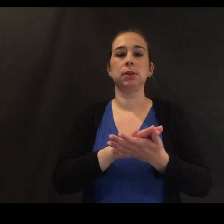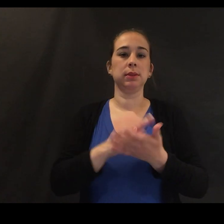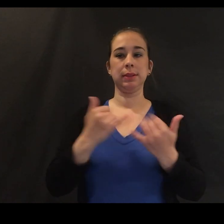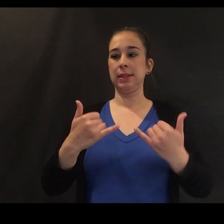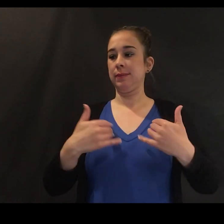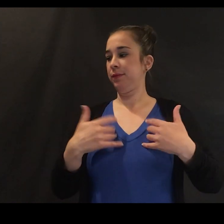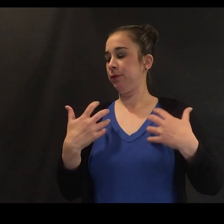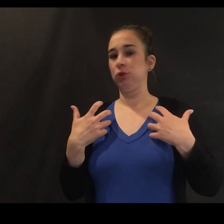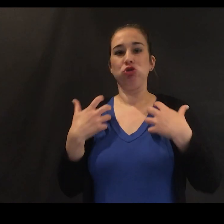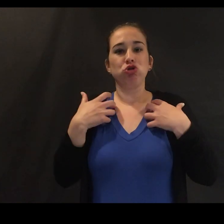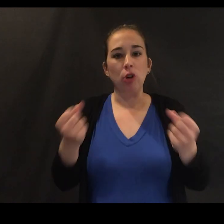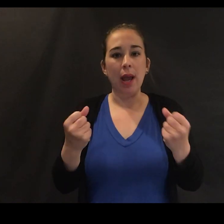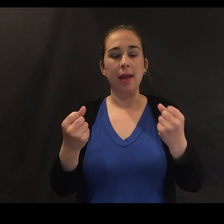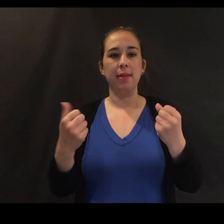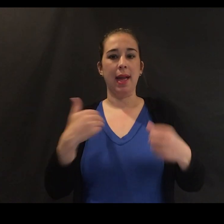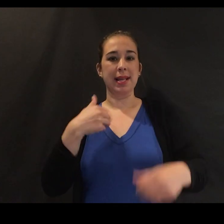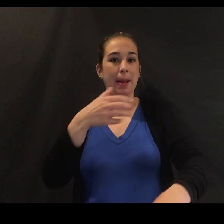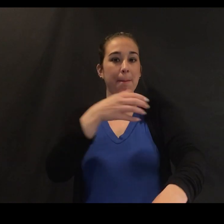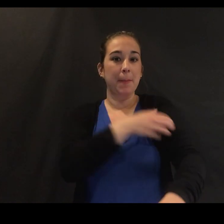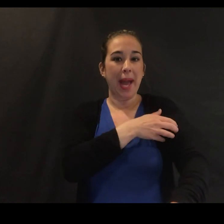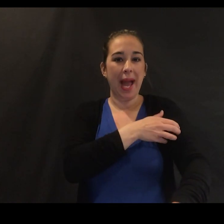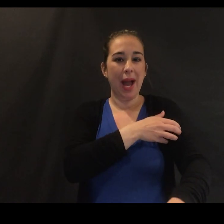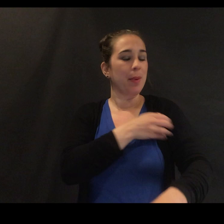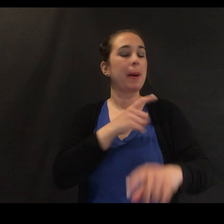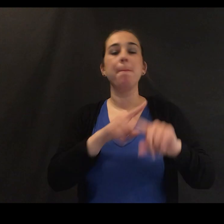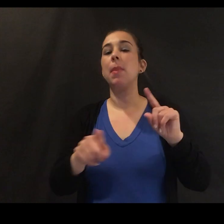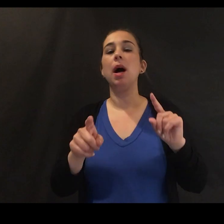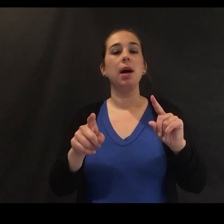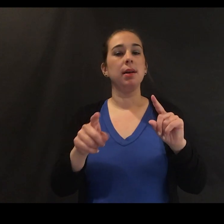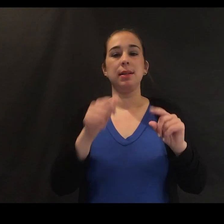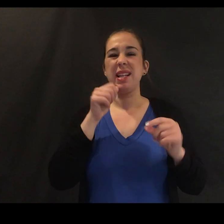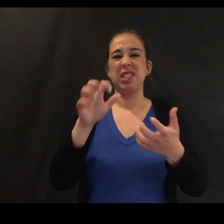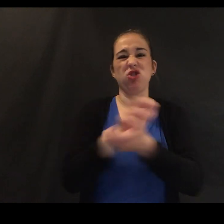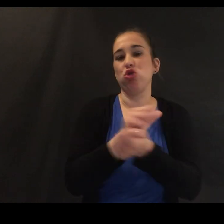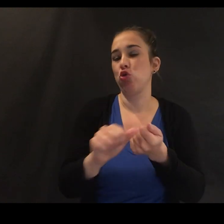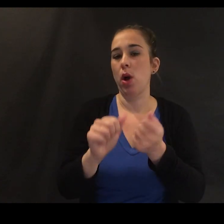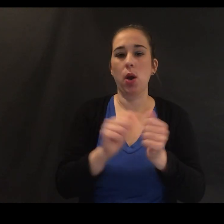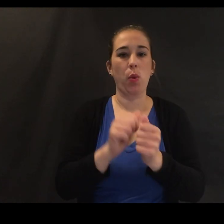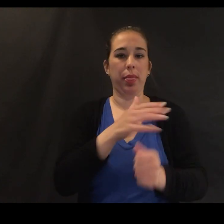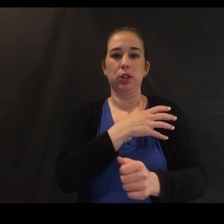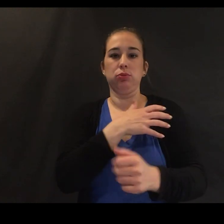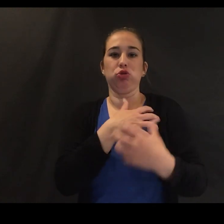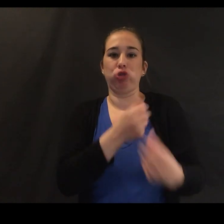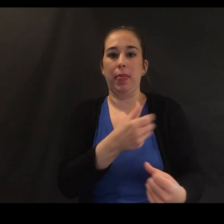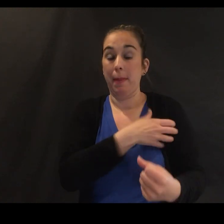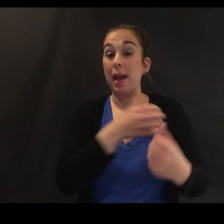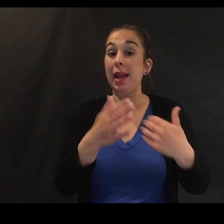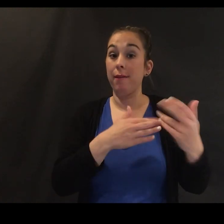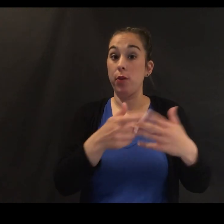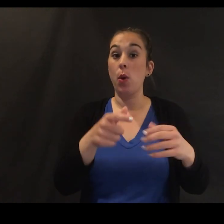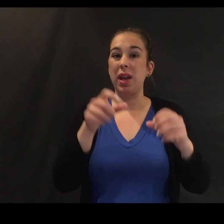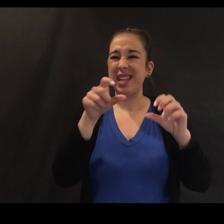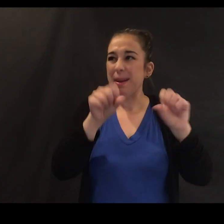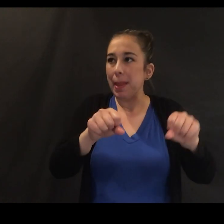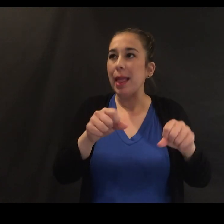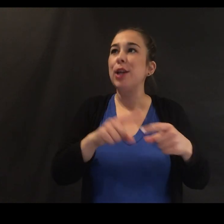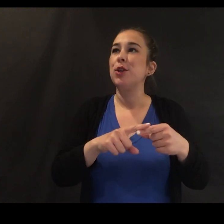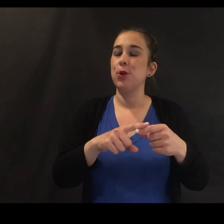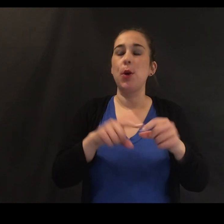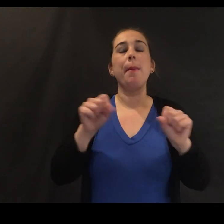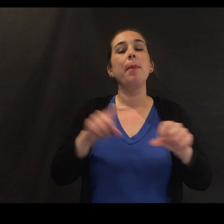has power, but it doesn't destroy with strength or power. It has the ability to be kind, rideable, if you